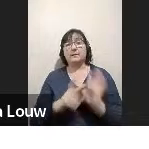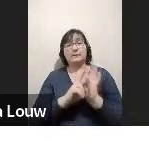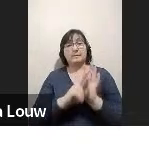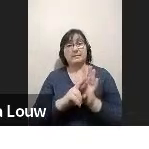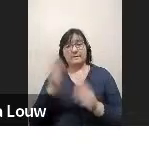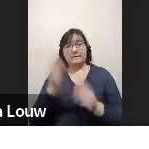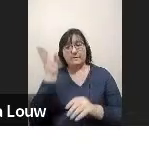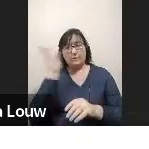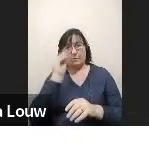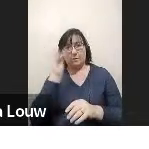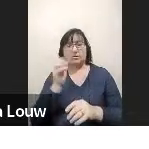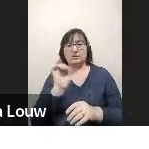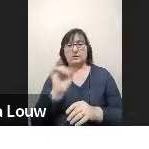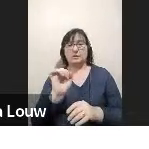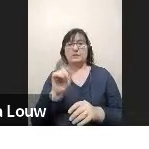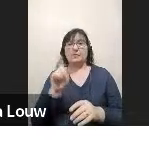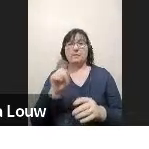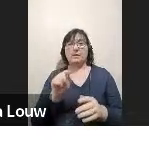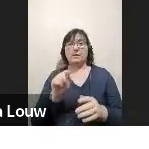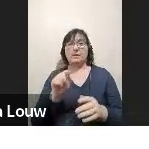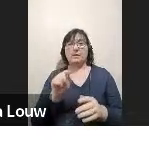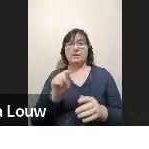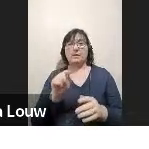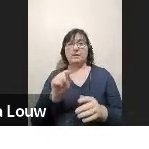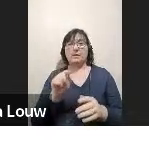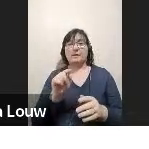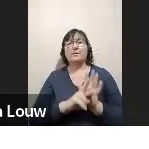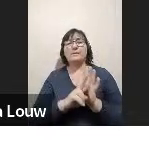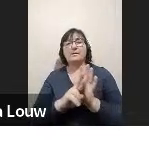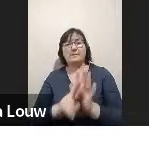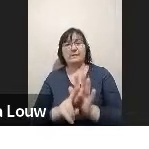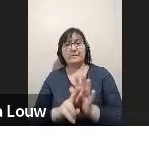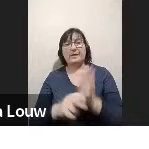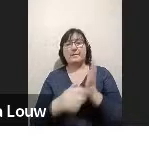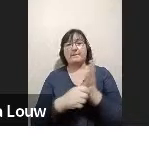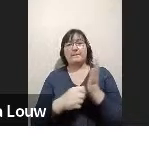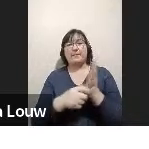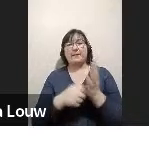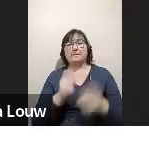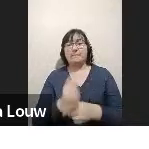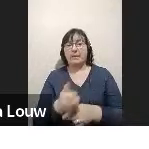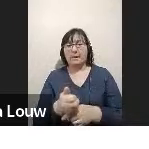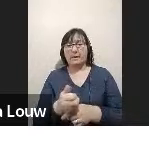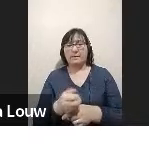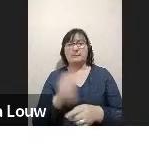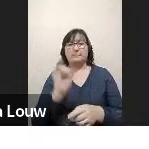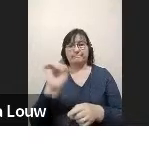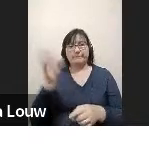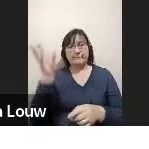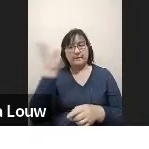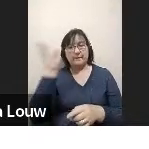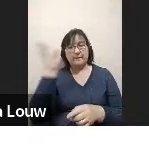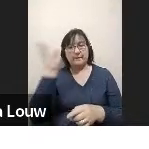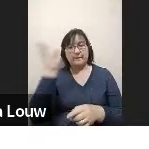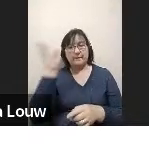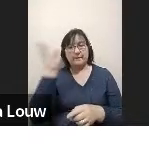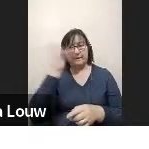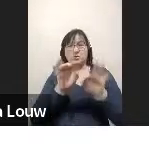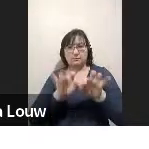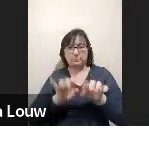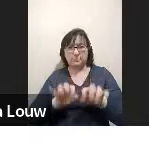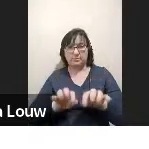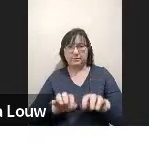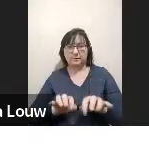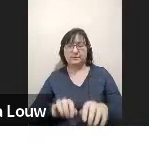registered or the representative taxpayer. It's going to be their details, complete their details there, and you're going to put in